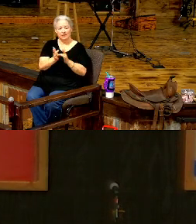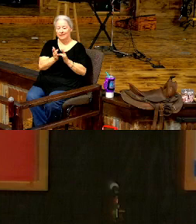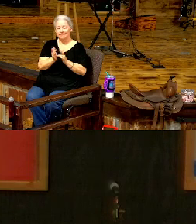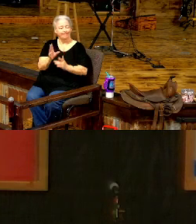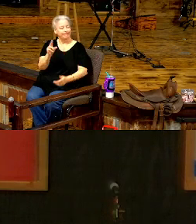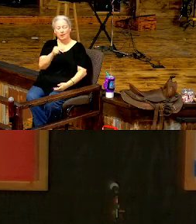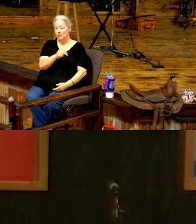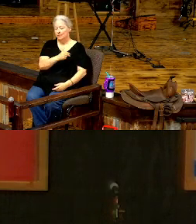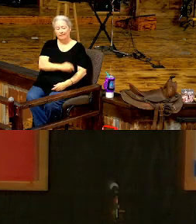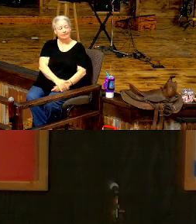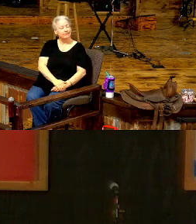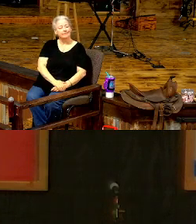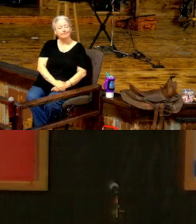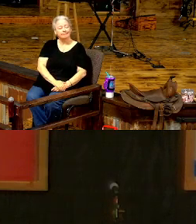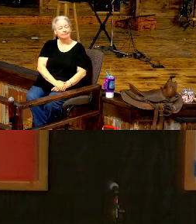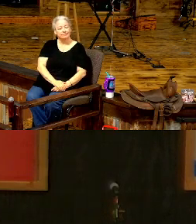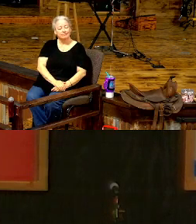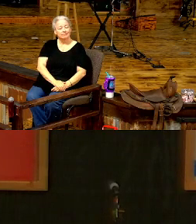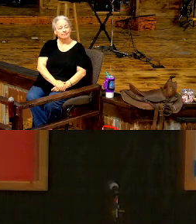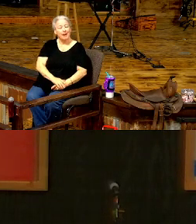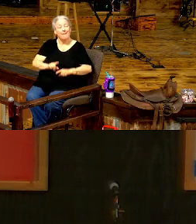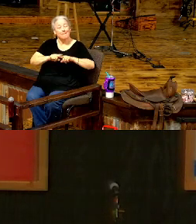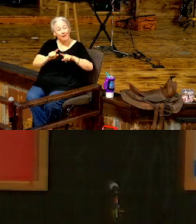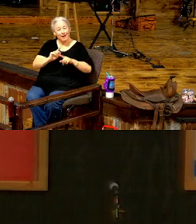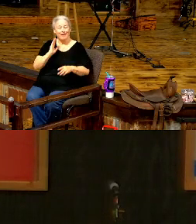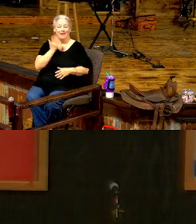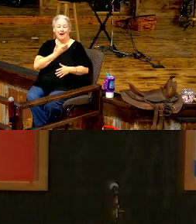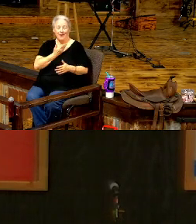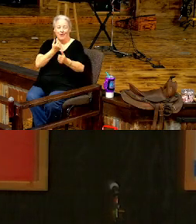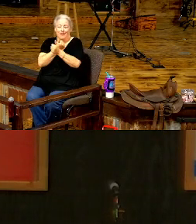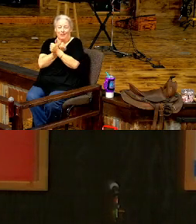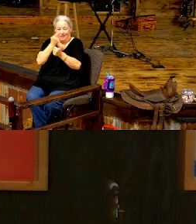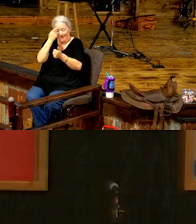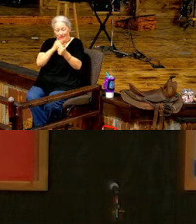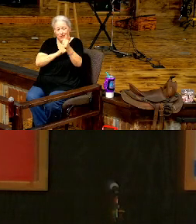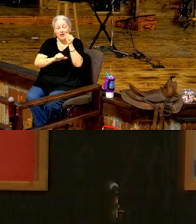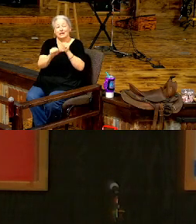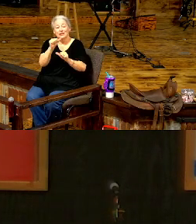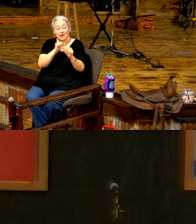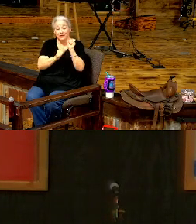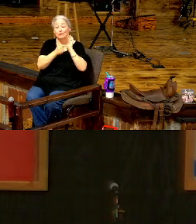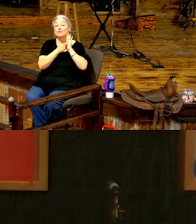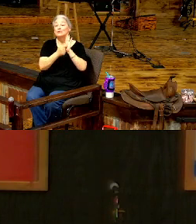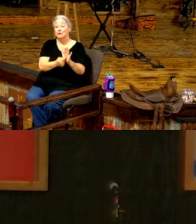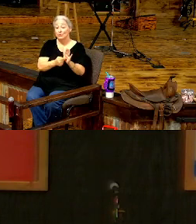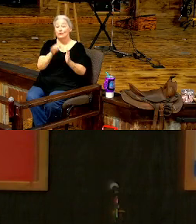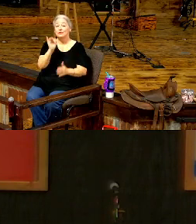Instead, it is our love for one another that demonstrates that.